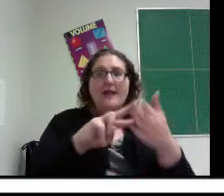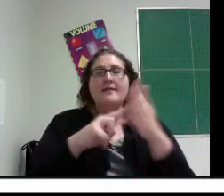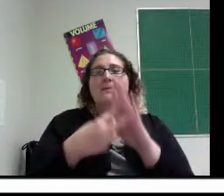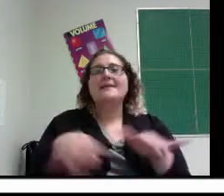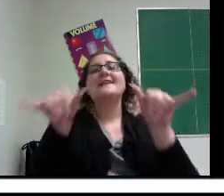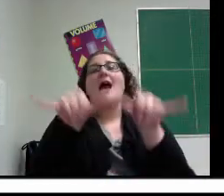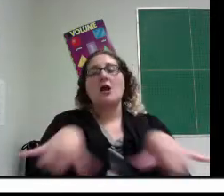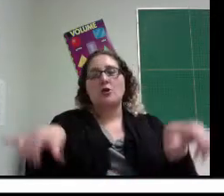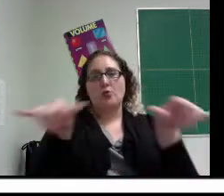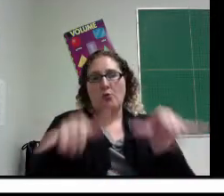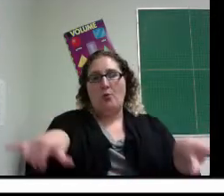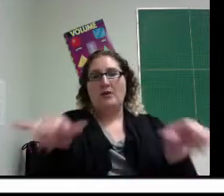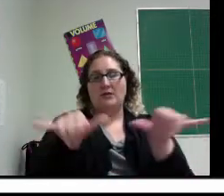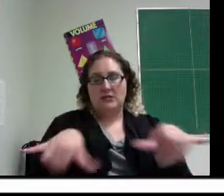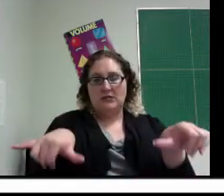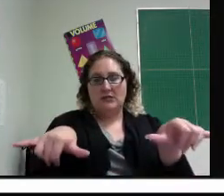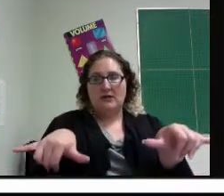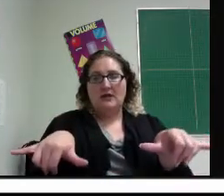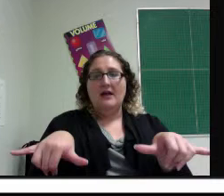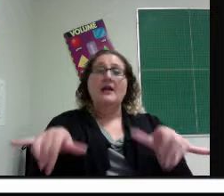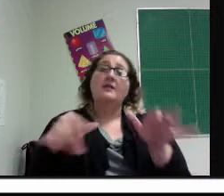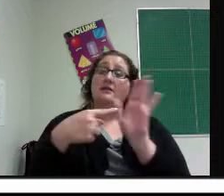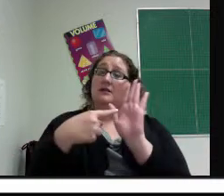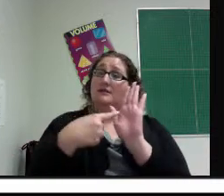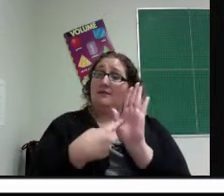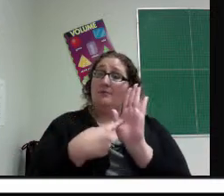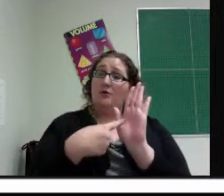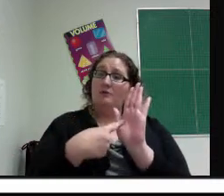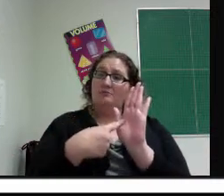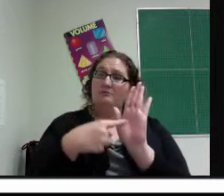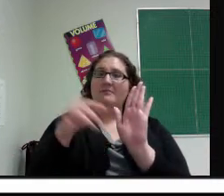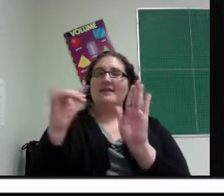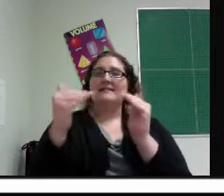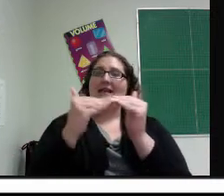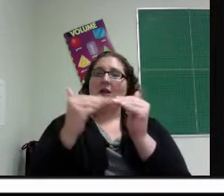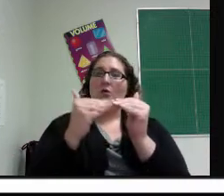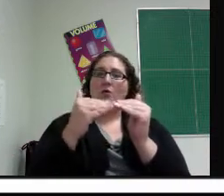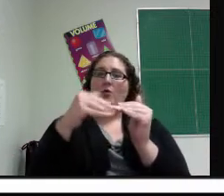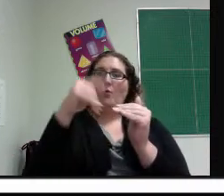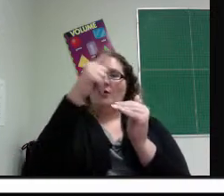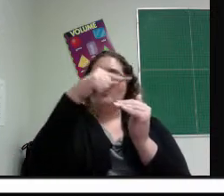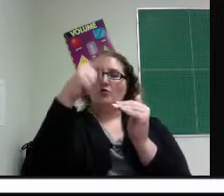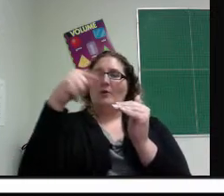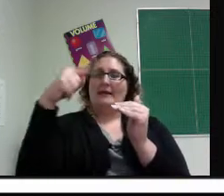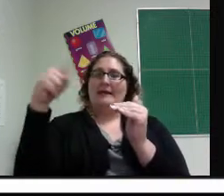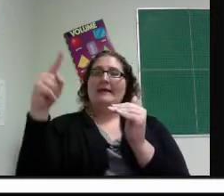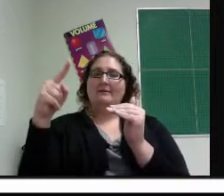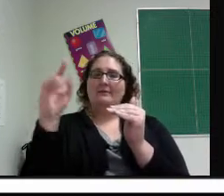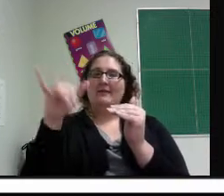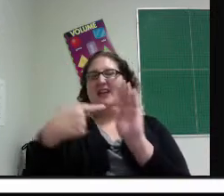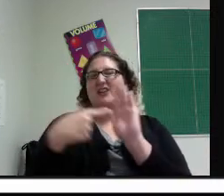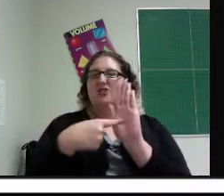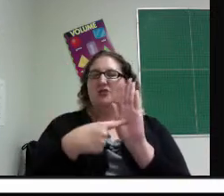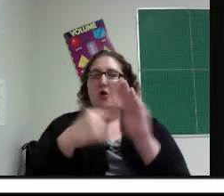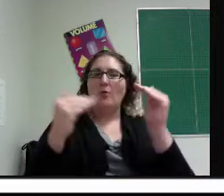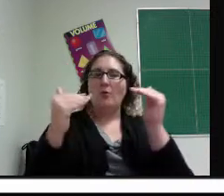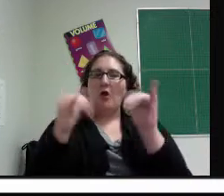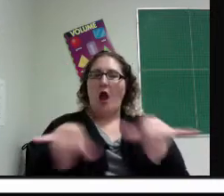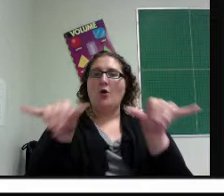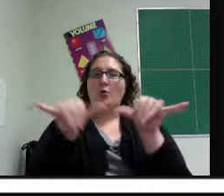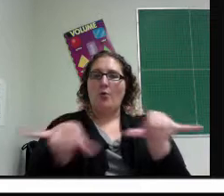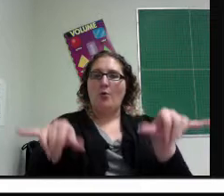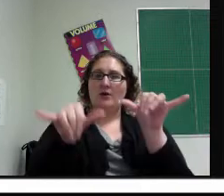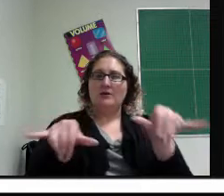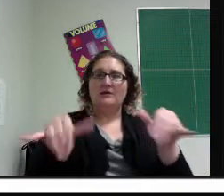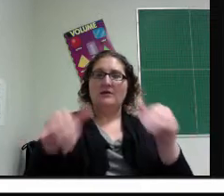congruent segments. And the symbol for congruent is an equal sign with this similarity symbol on top. It's a